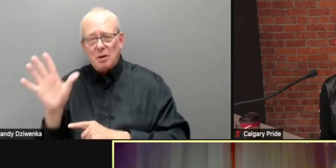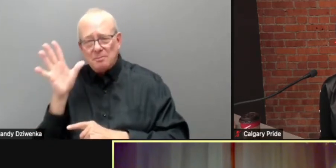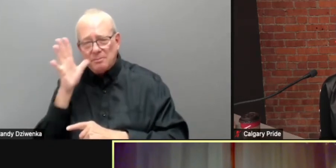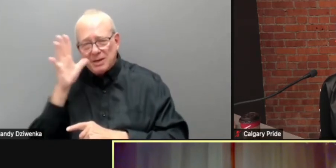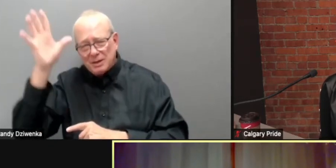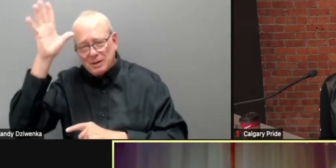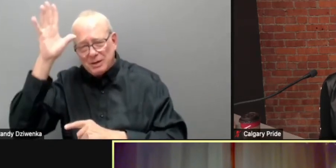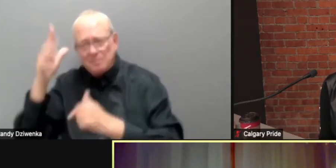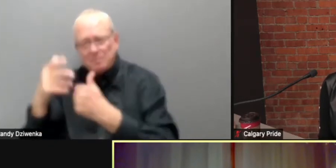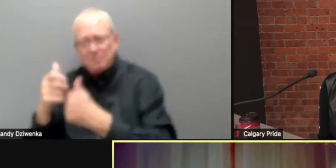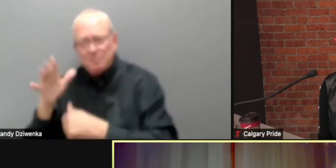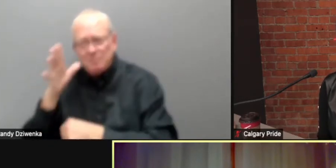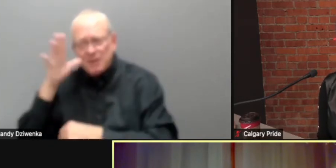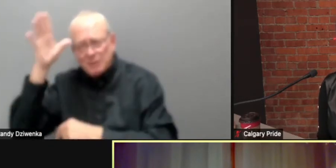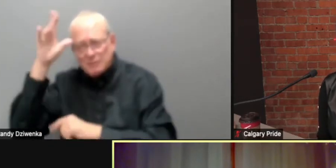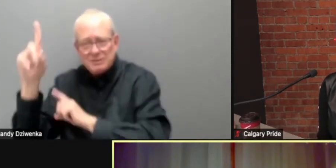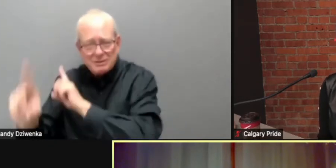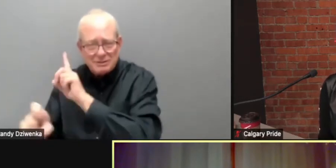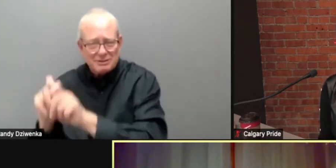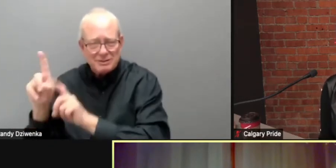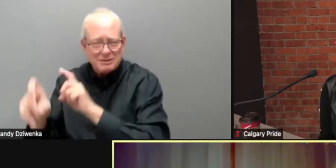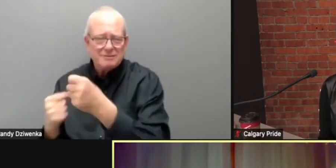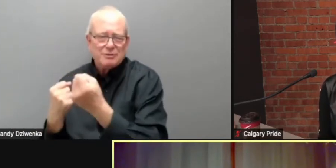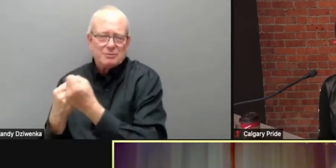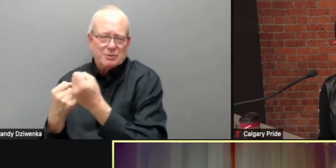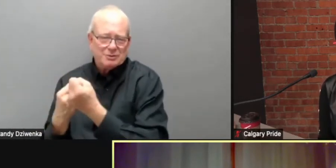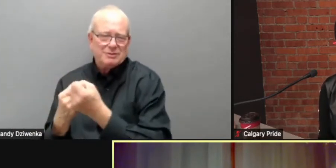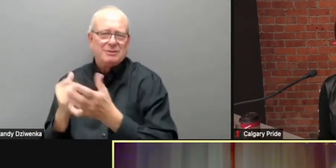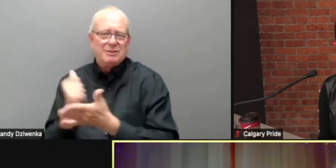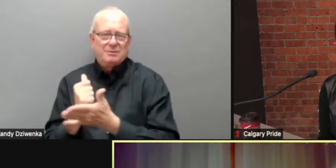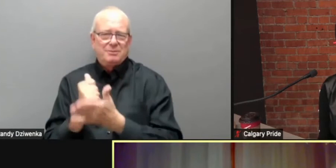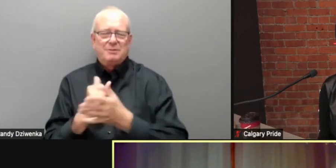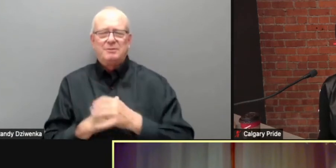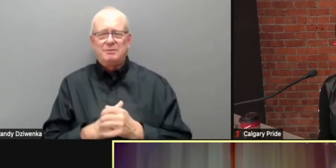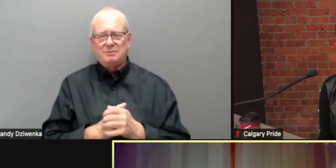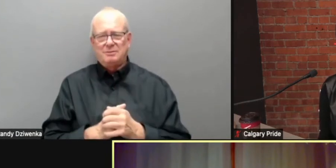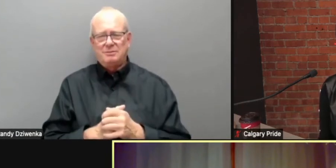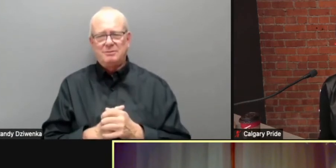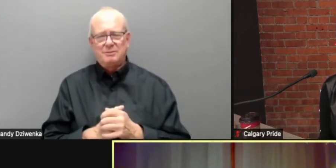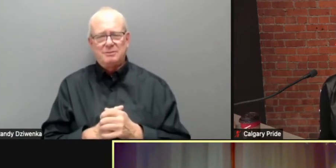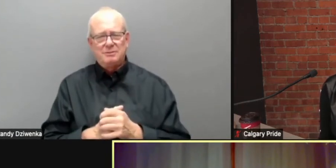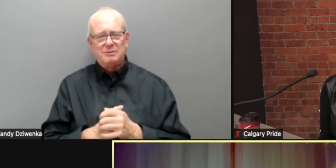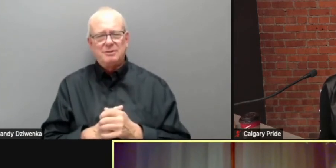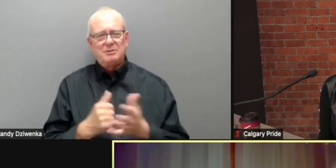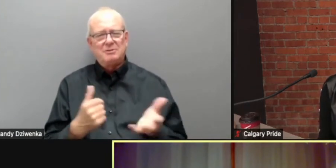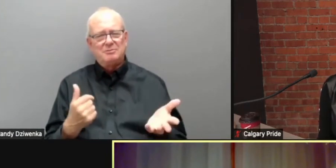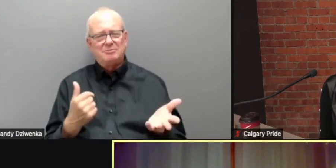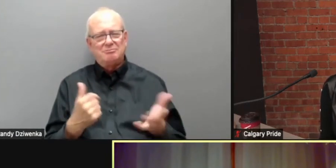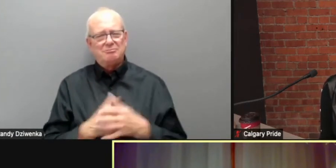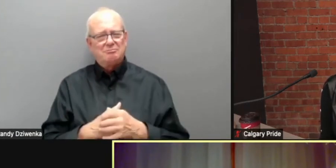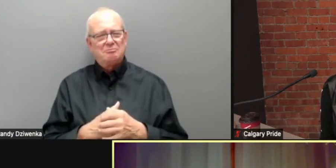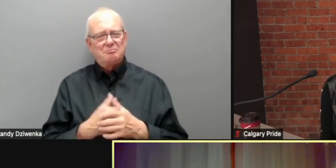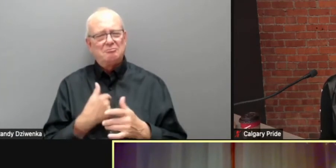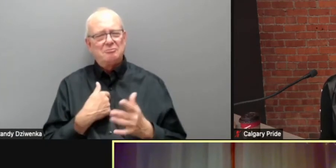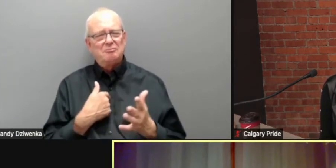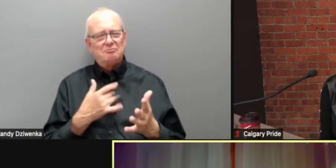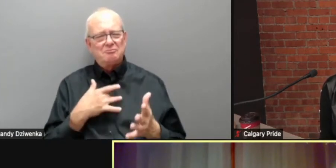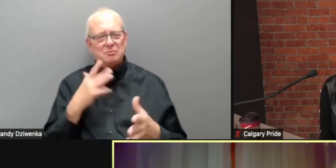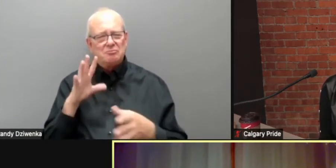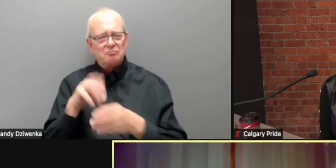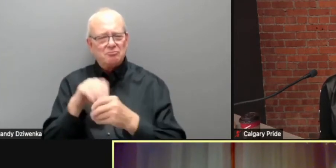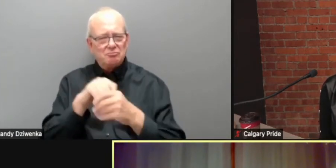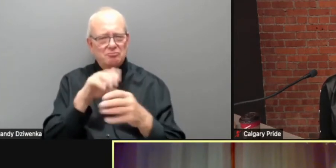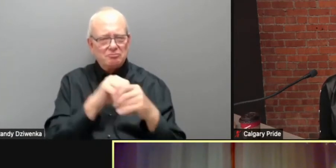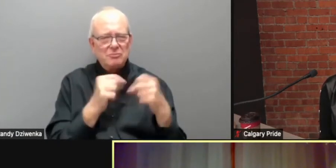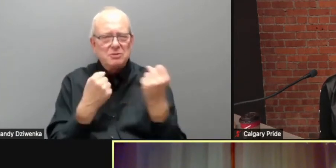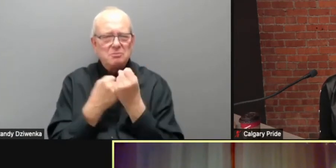our own family resource from ground up. Mm-hmm. My first resource was a